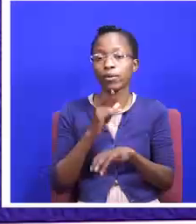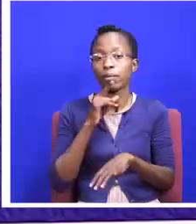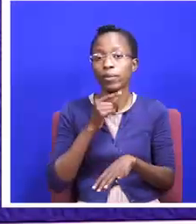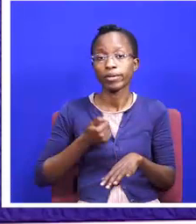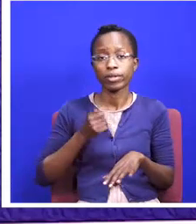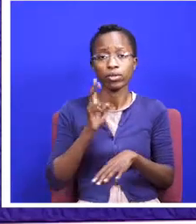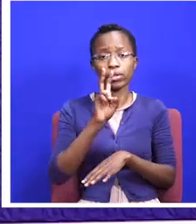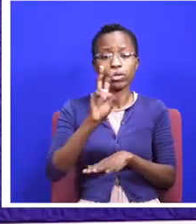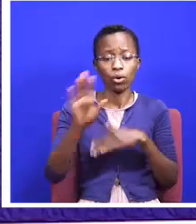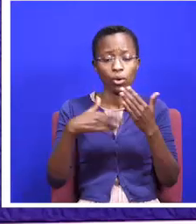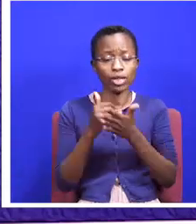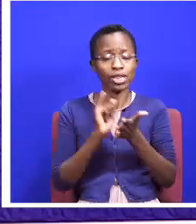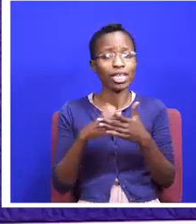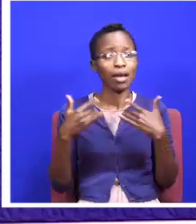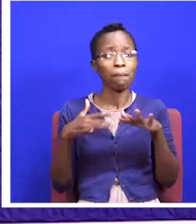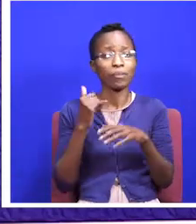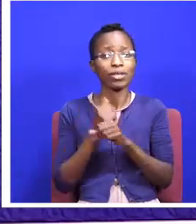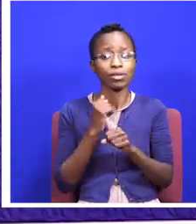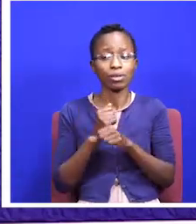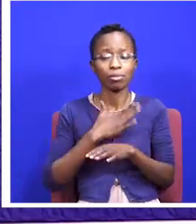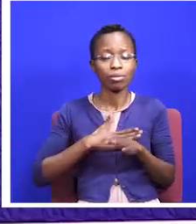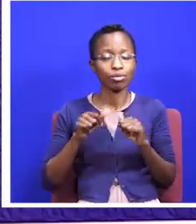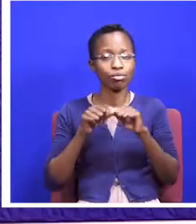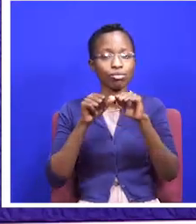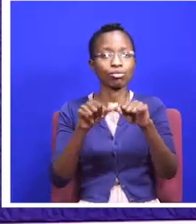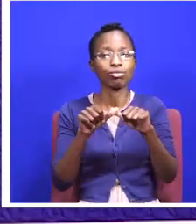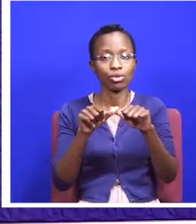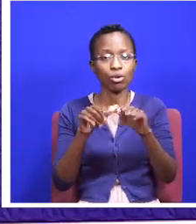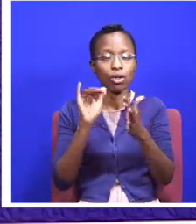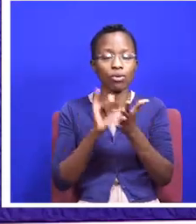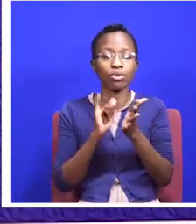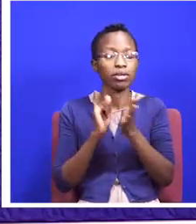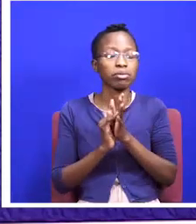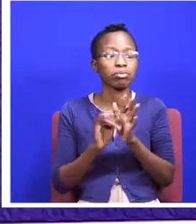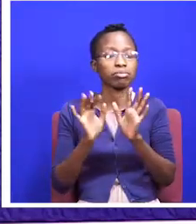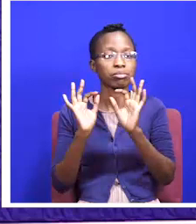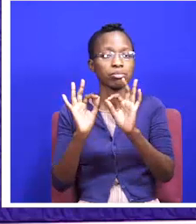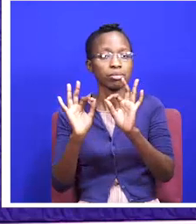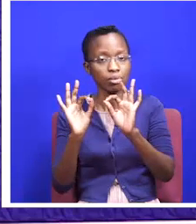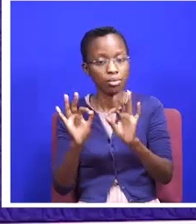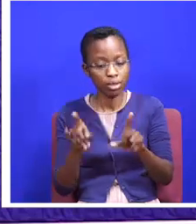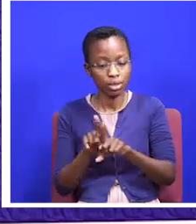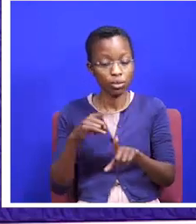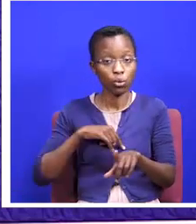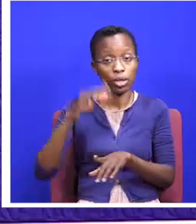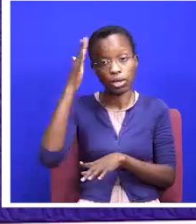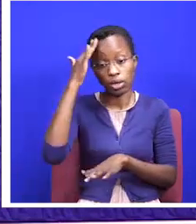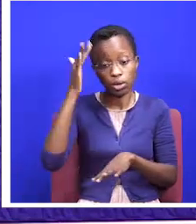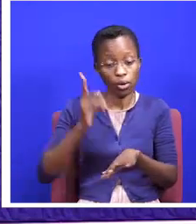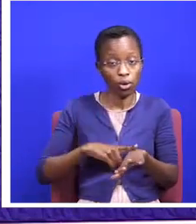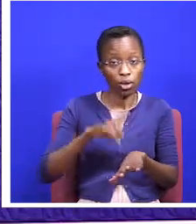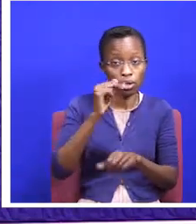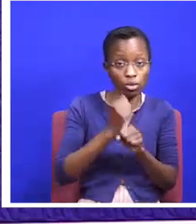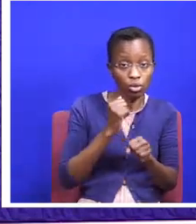Done, boys and girls. Did you see all that great work? Please keep it up. That was excellent. And we